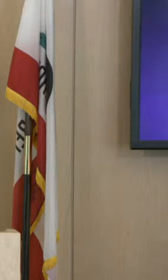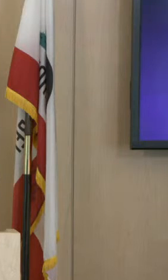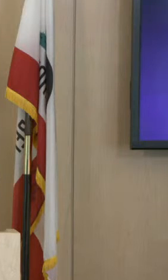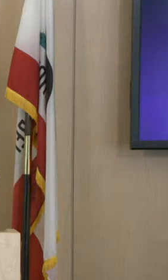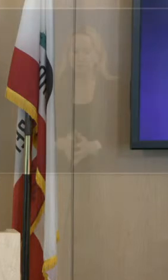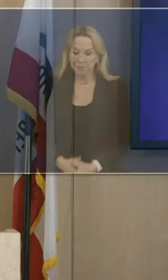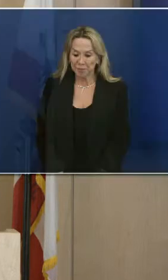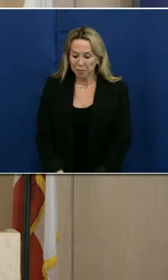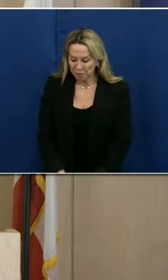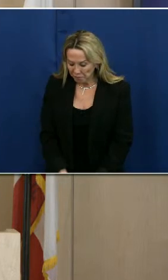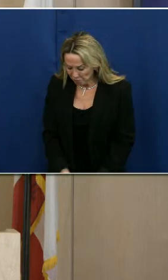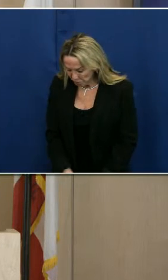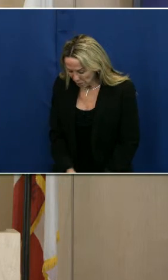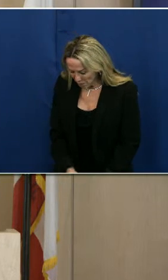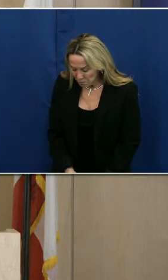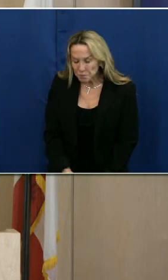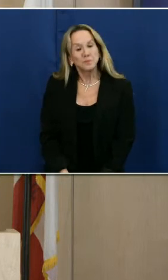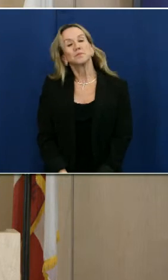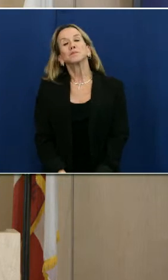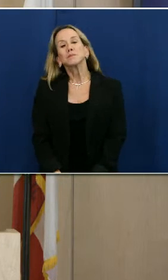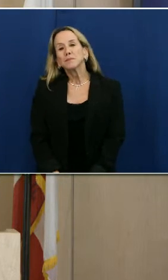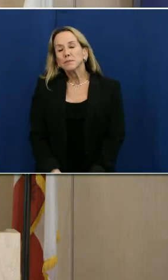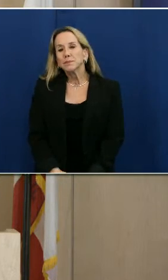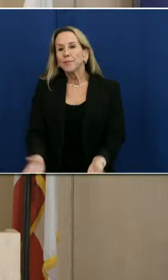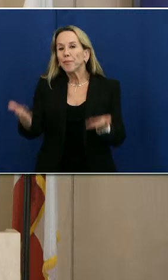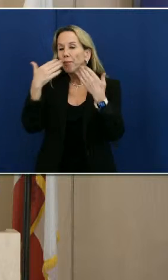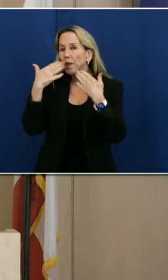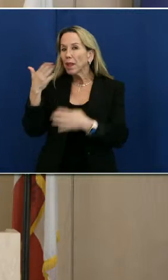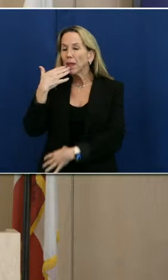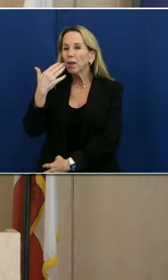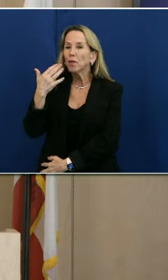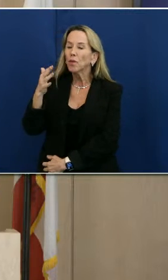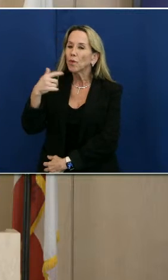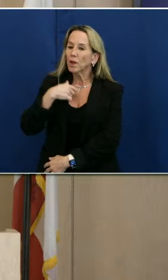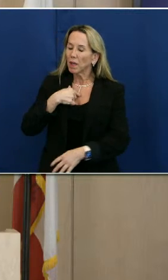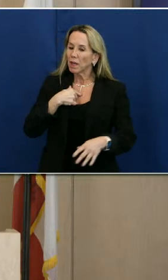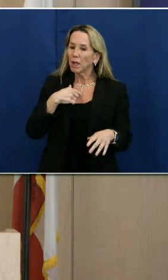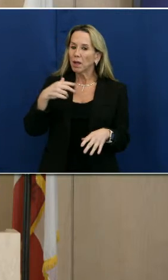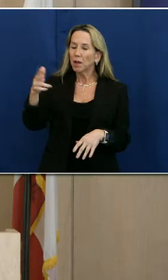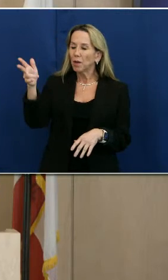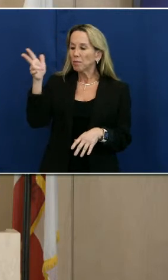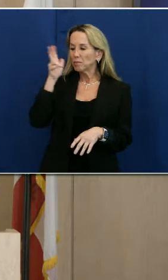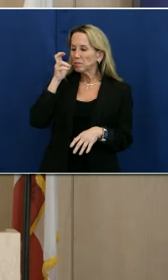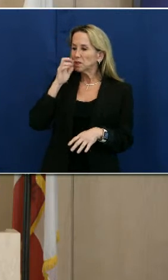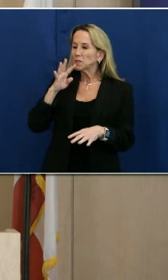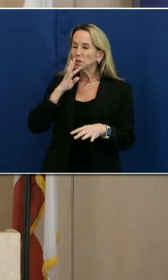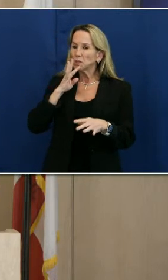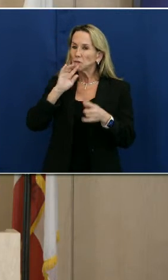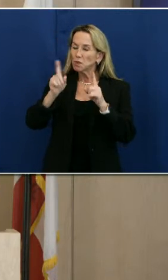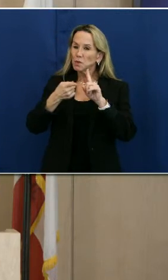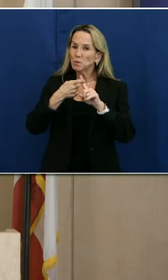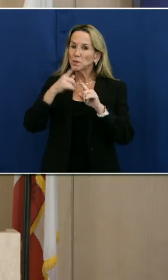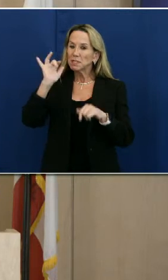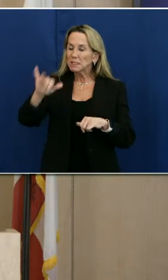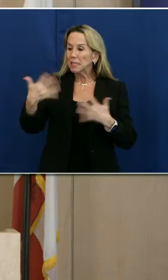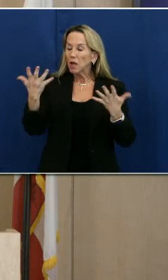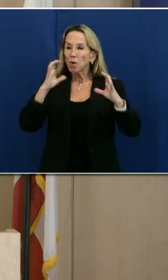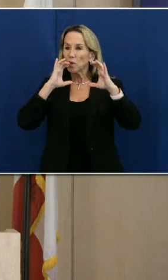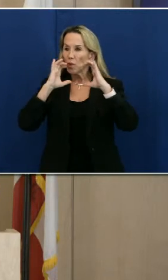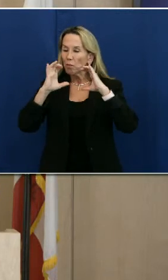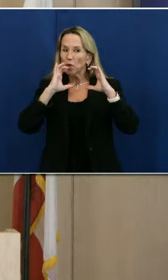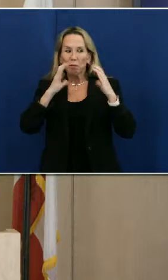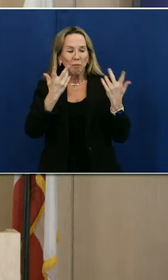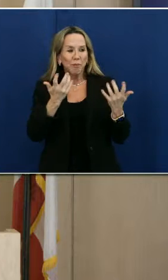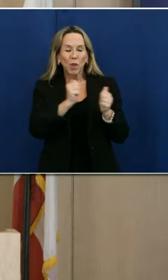Hi, thank you. In recent months, experts have said they are concerned that the lack of hands-on visitation in nursing homes